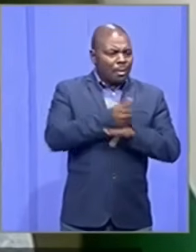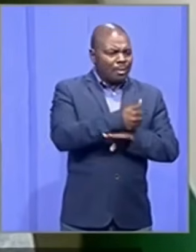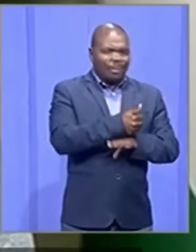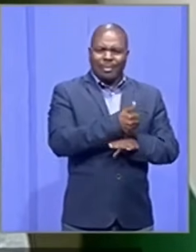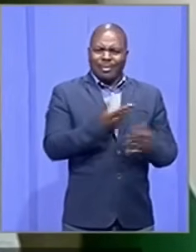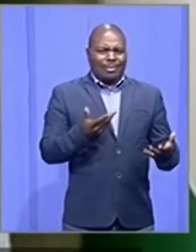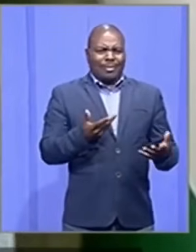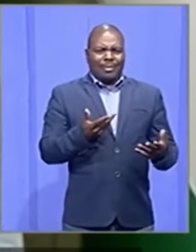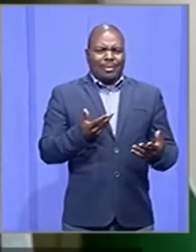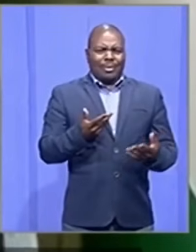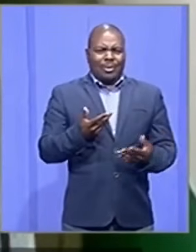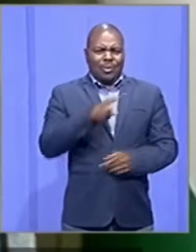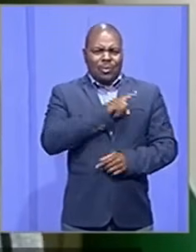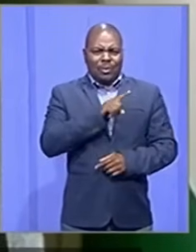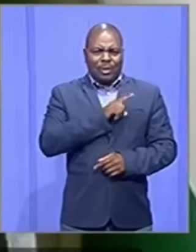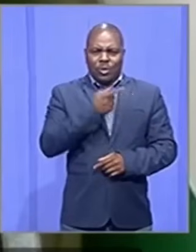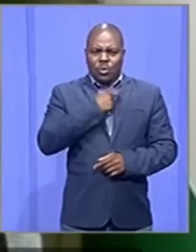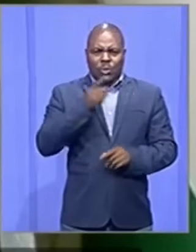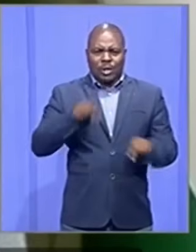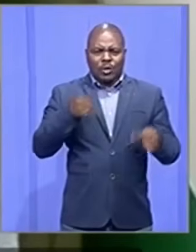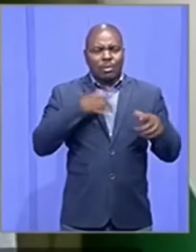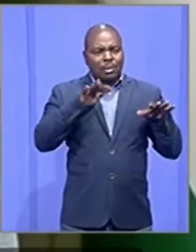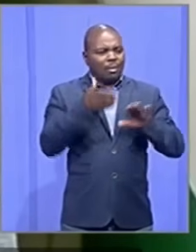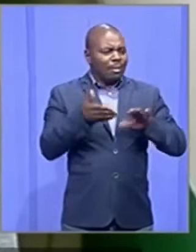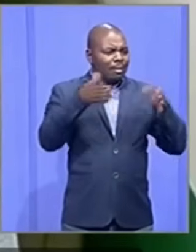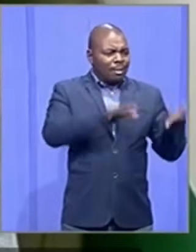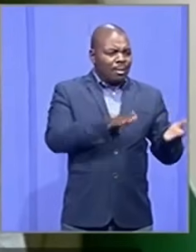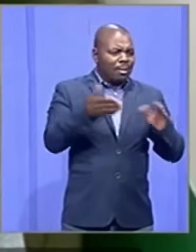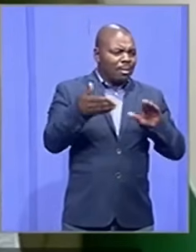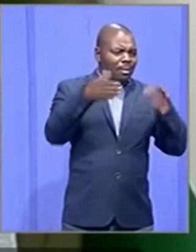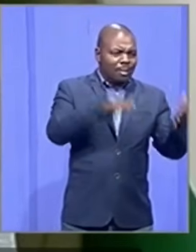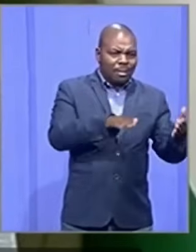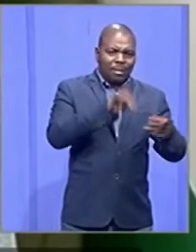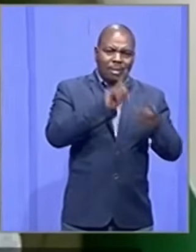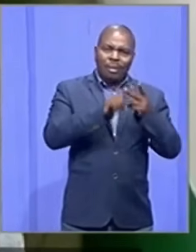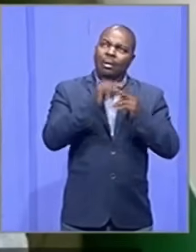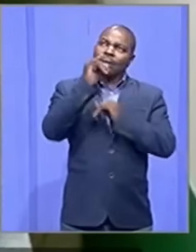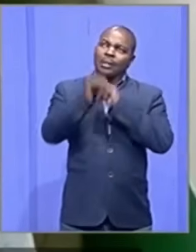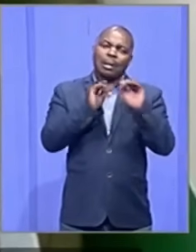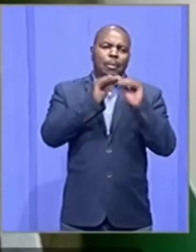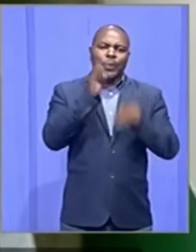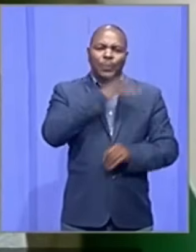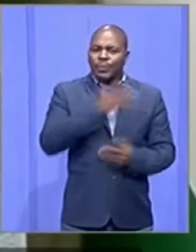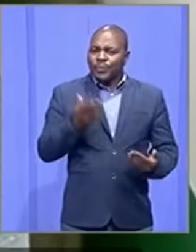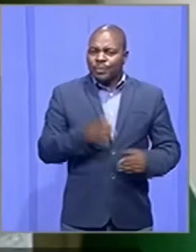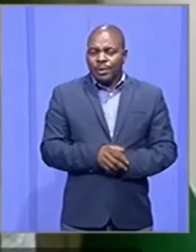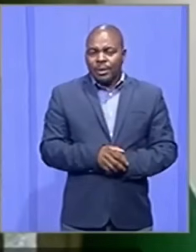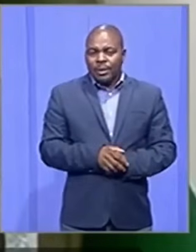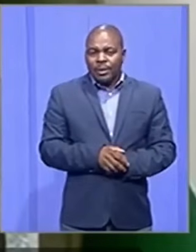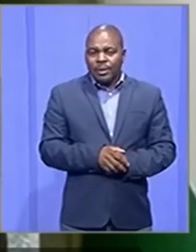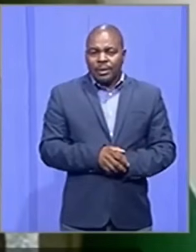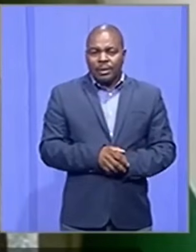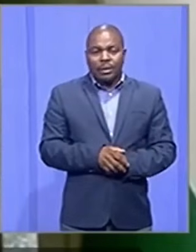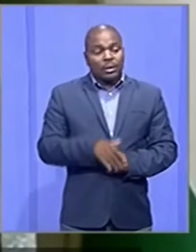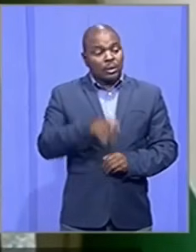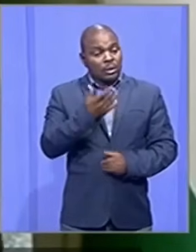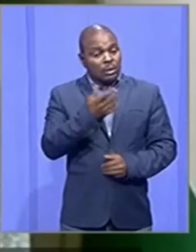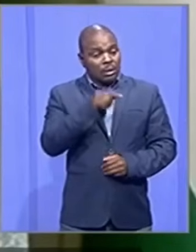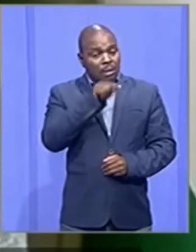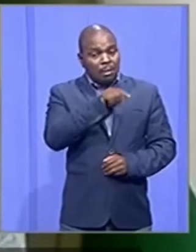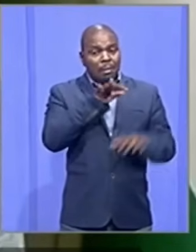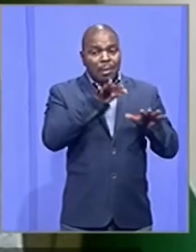on around you. You cannot lose lives without international protection, taking into consideration that you are